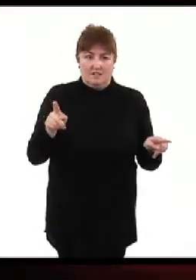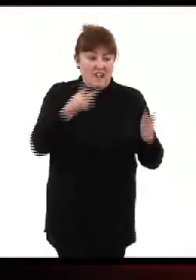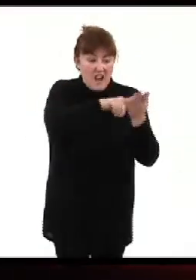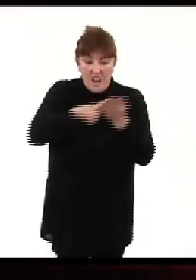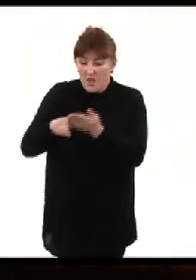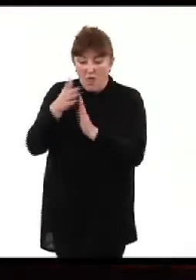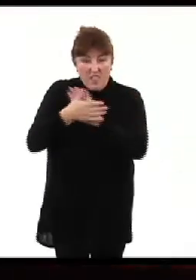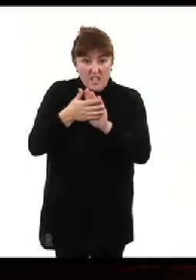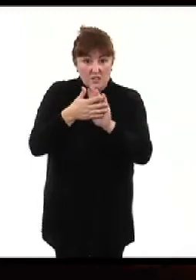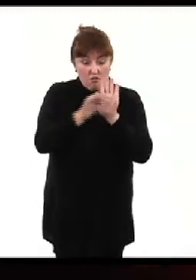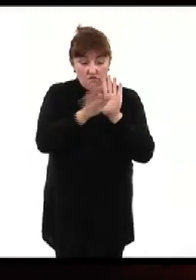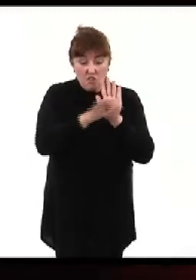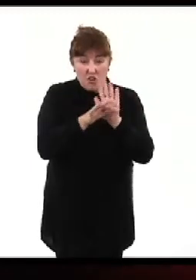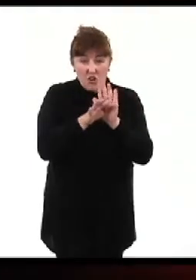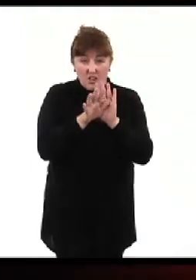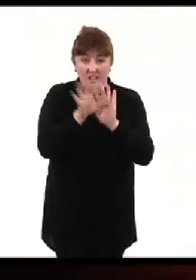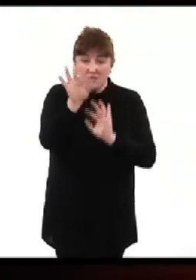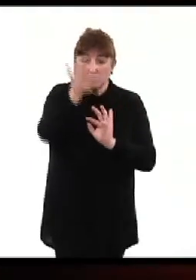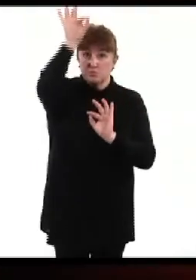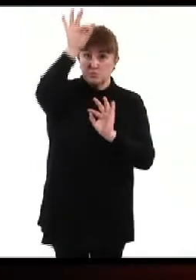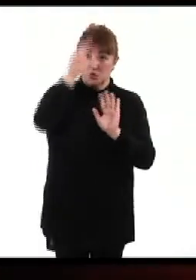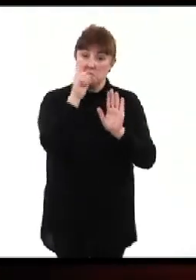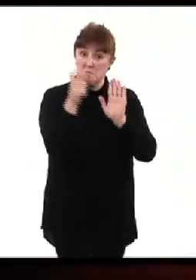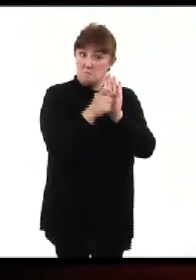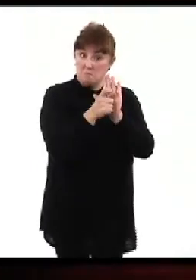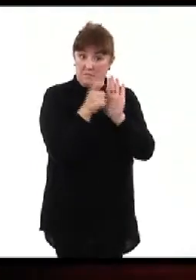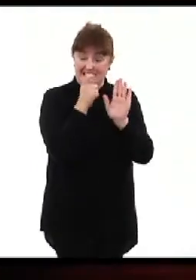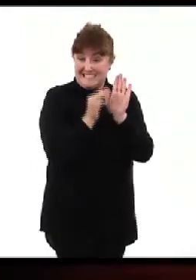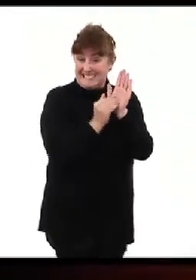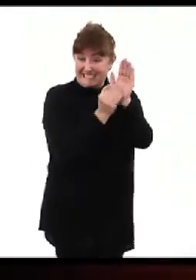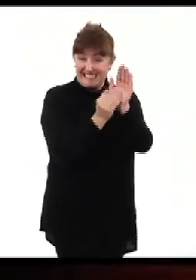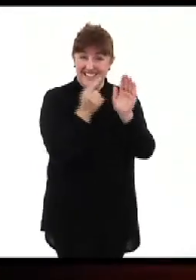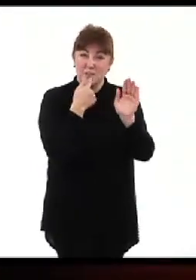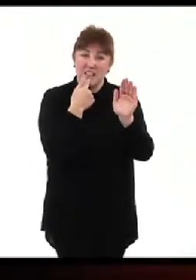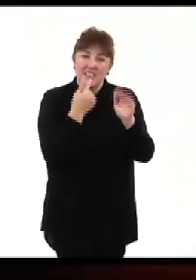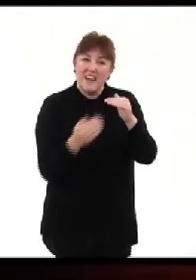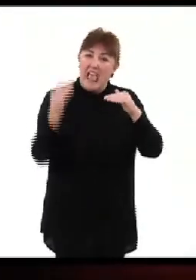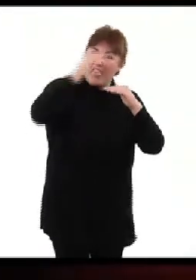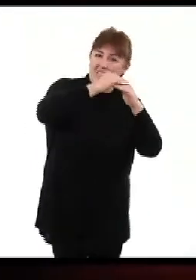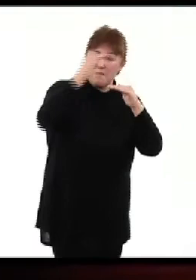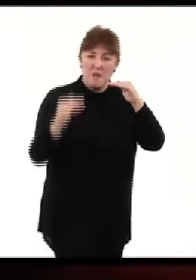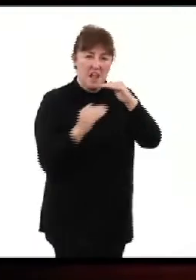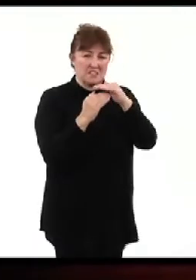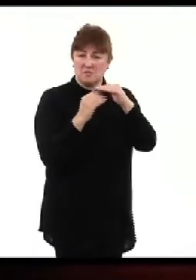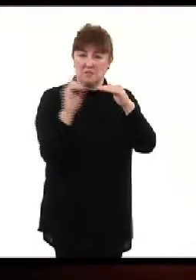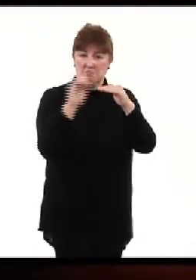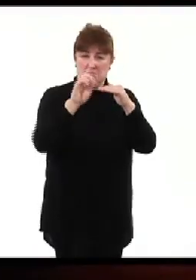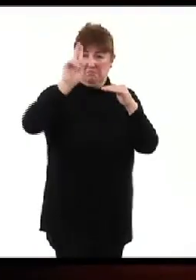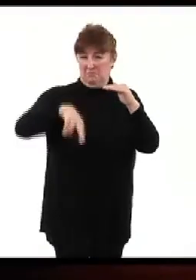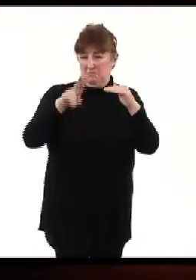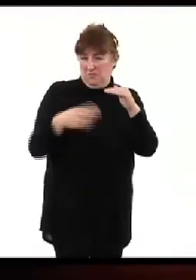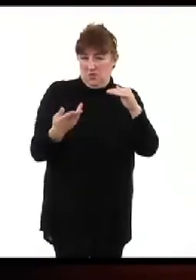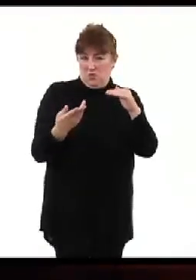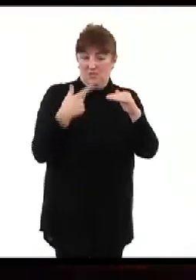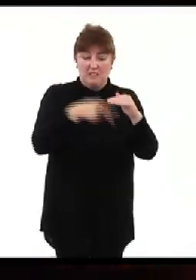languages, any sign language to my knowledge, uses a sort of closed class, a particular lexical item to mean above or on or